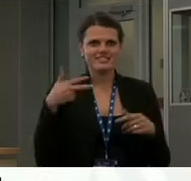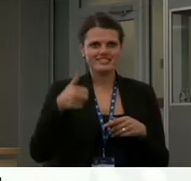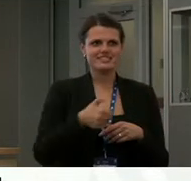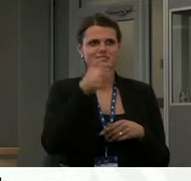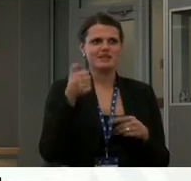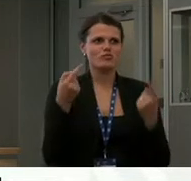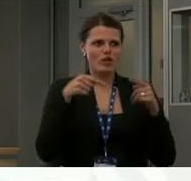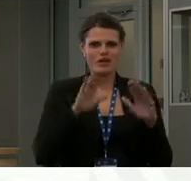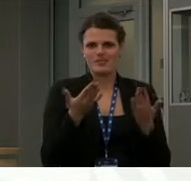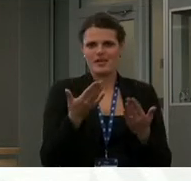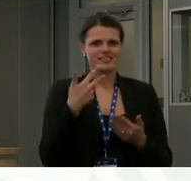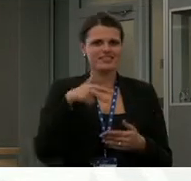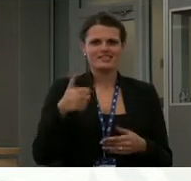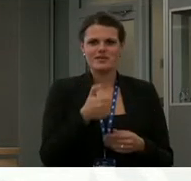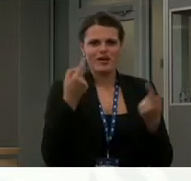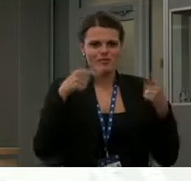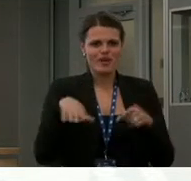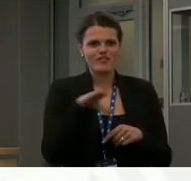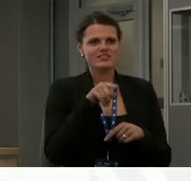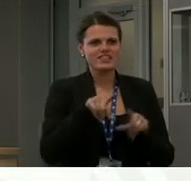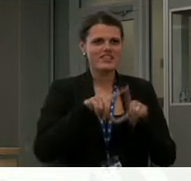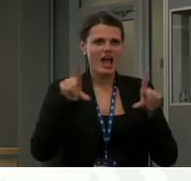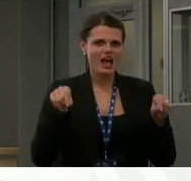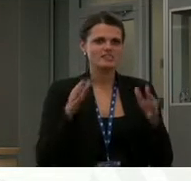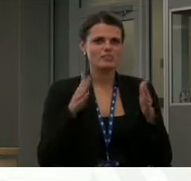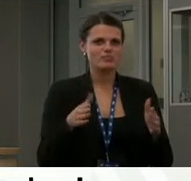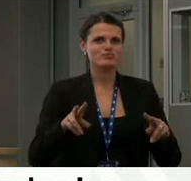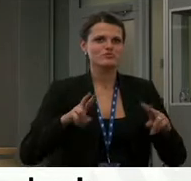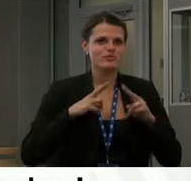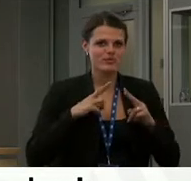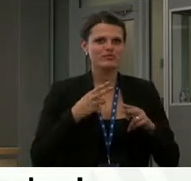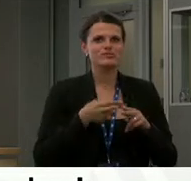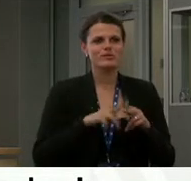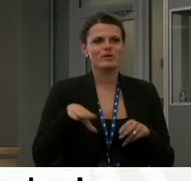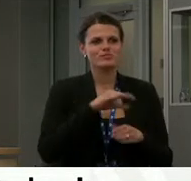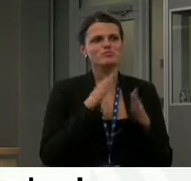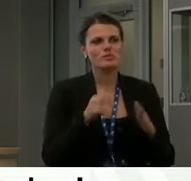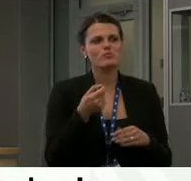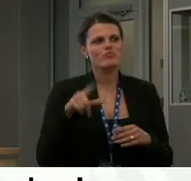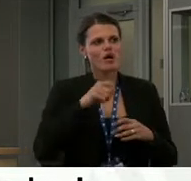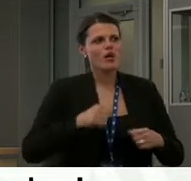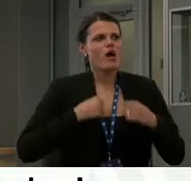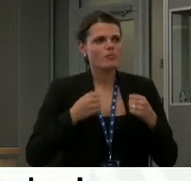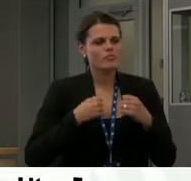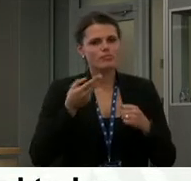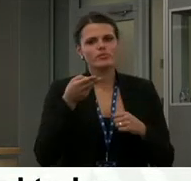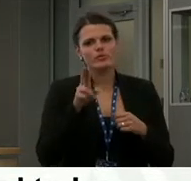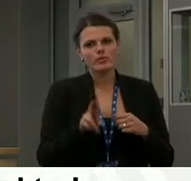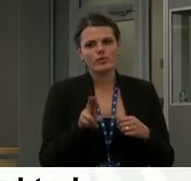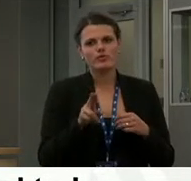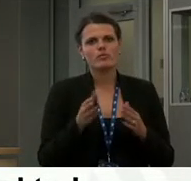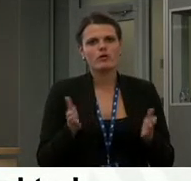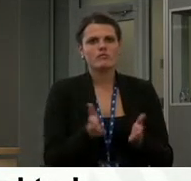years. In 30 years, everybody in that institution will be dead. So we need to be more ambitious and push for